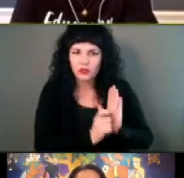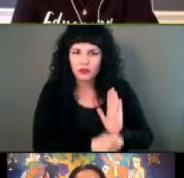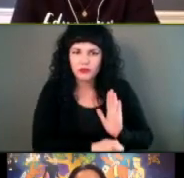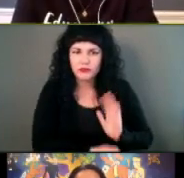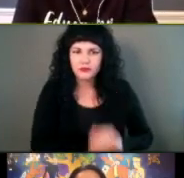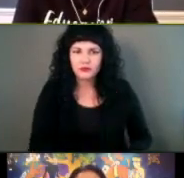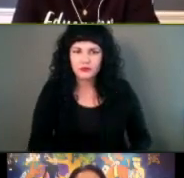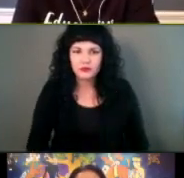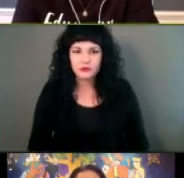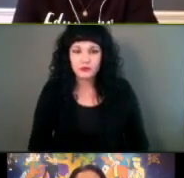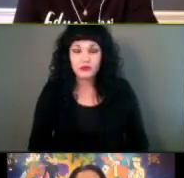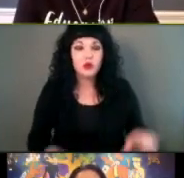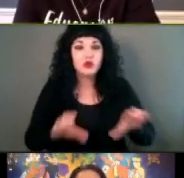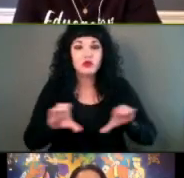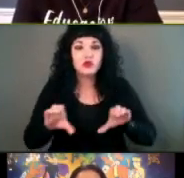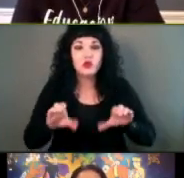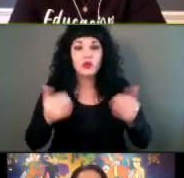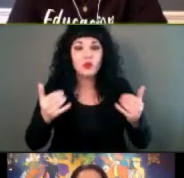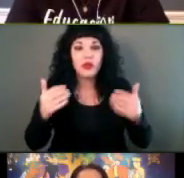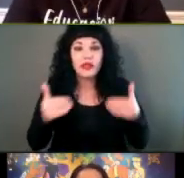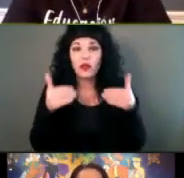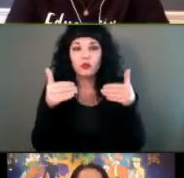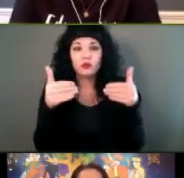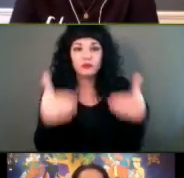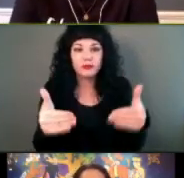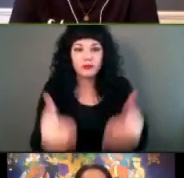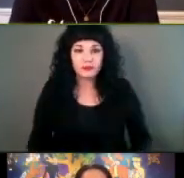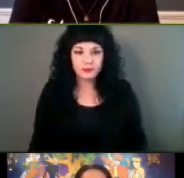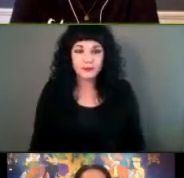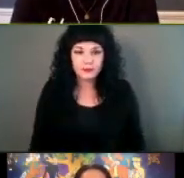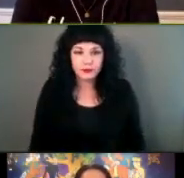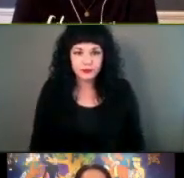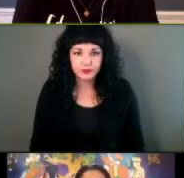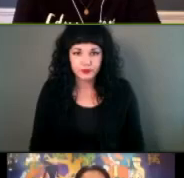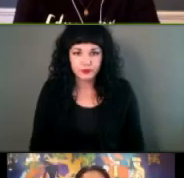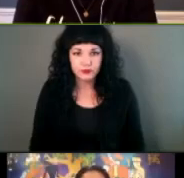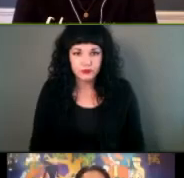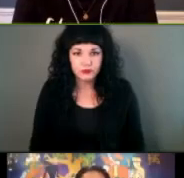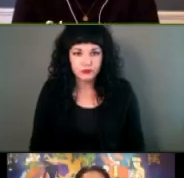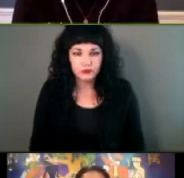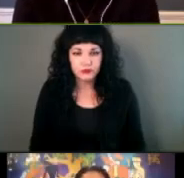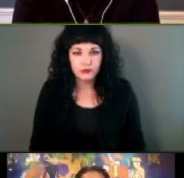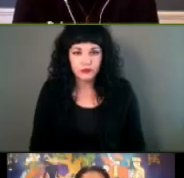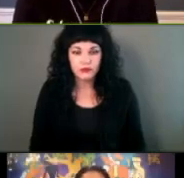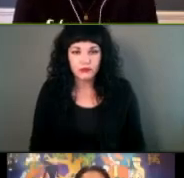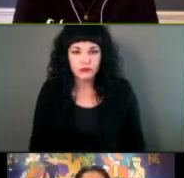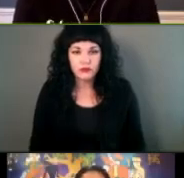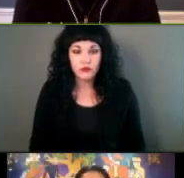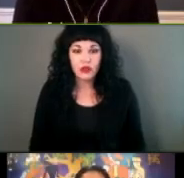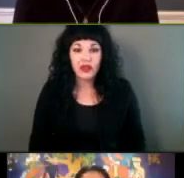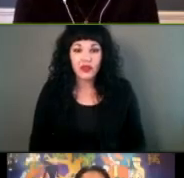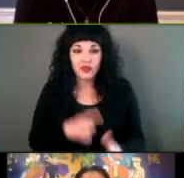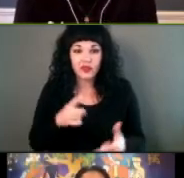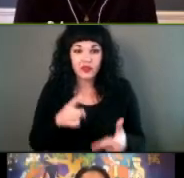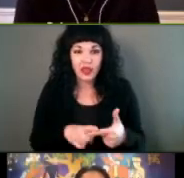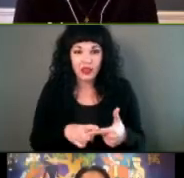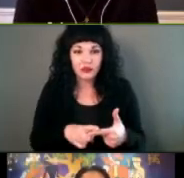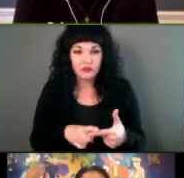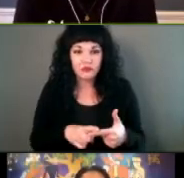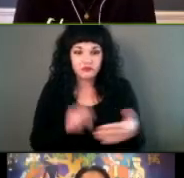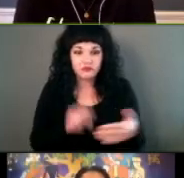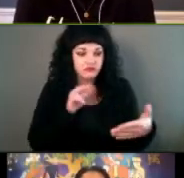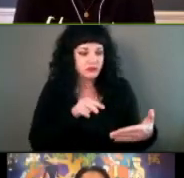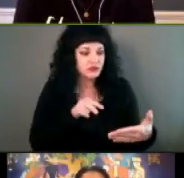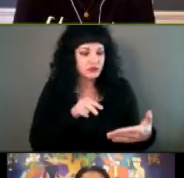Do that right now. And then make a commitment right now to talk to 2 people you